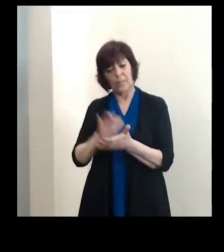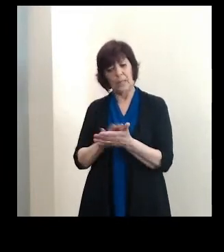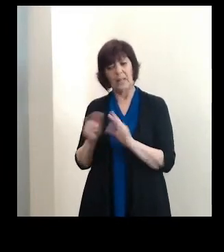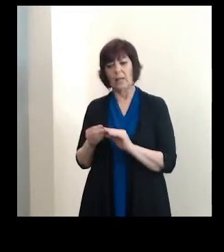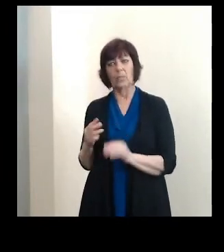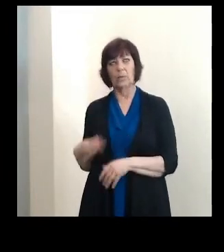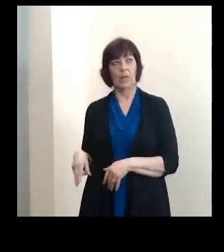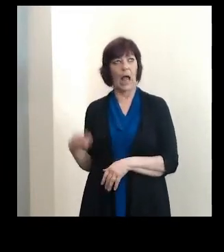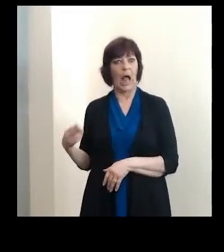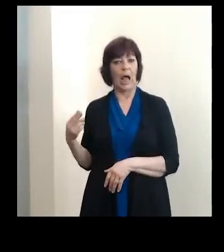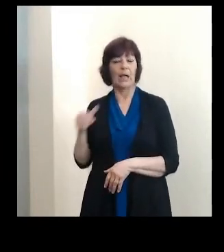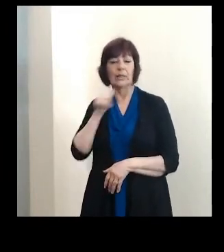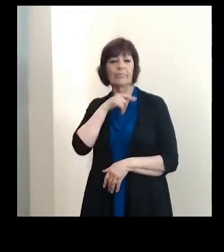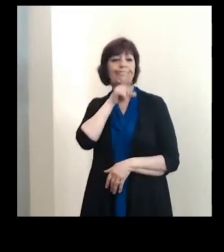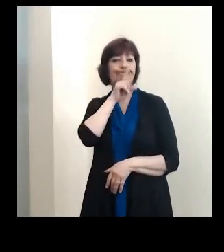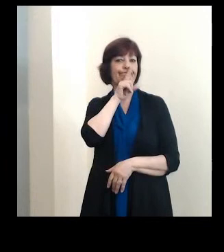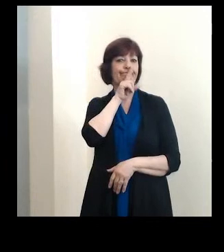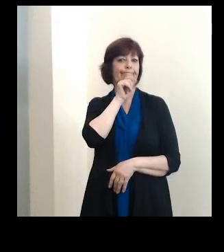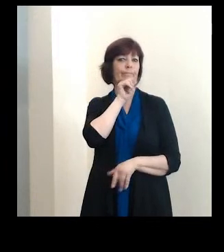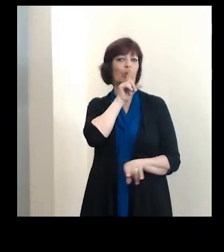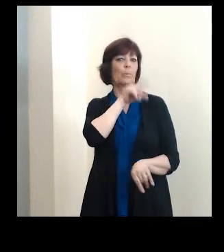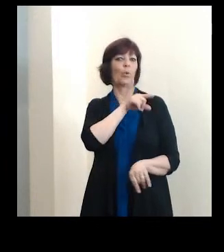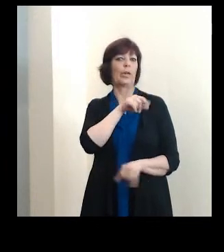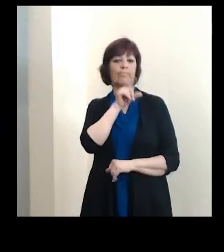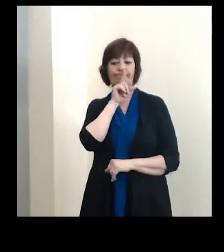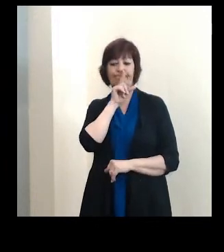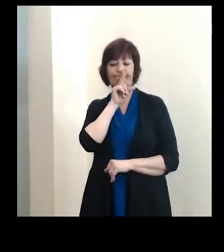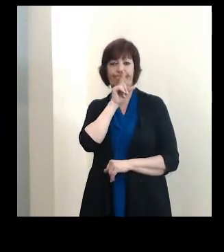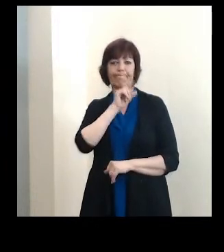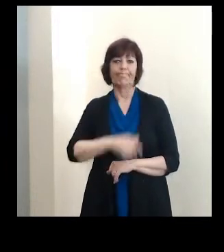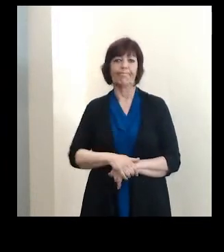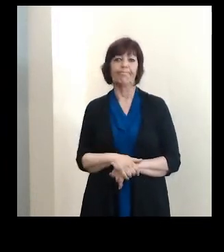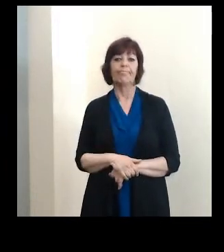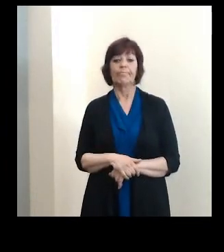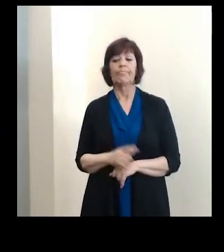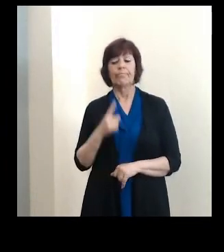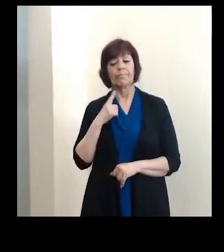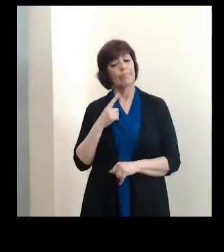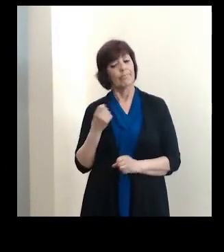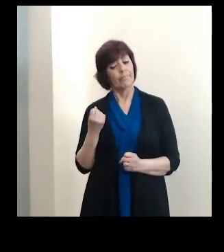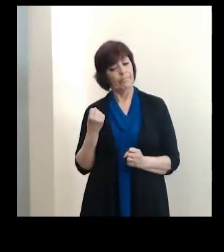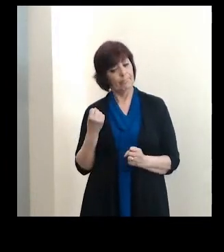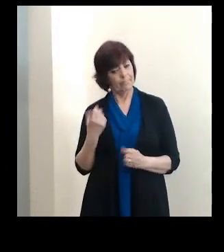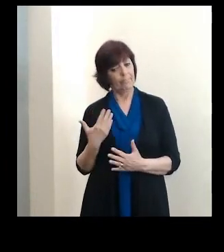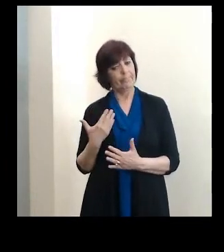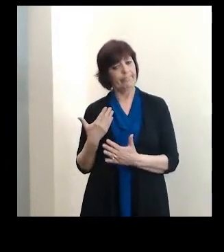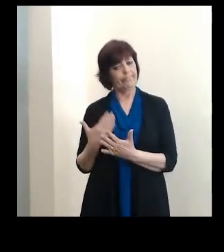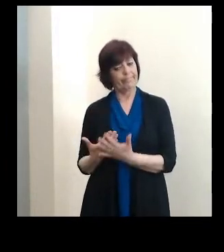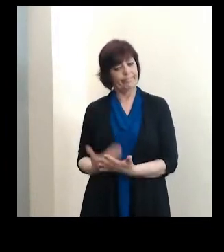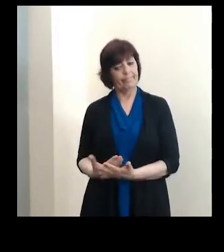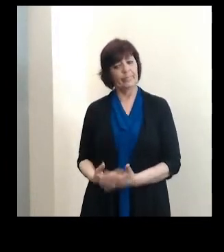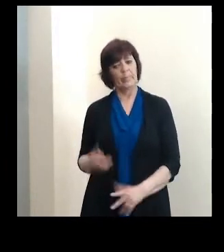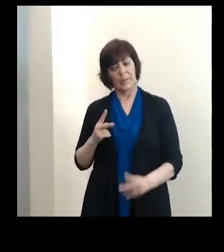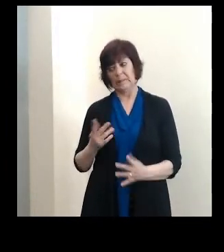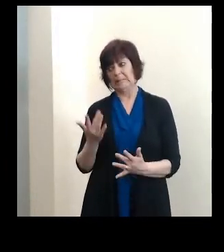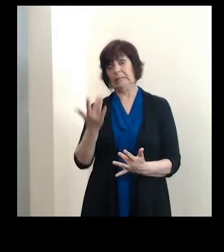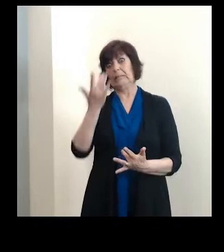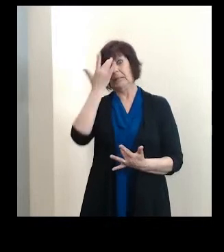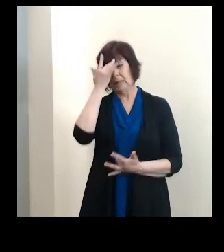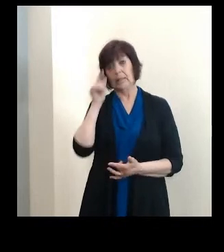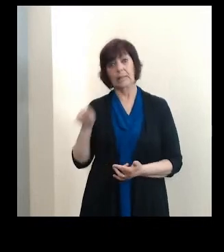actually higher than what's been reported by the state. There's ample evidence down there of individuals who are sick with